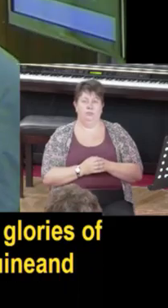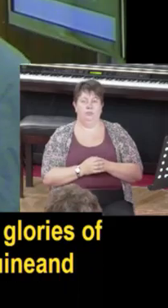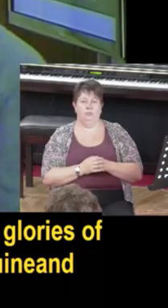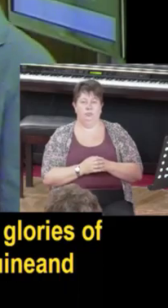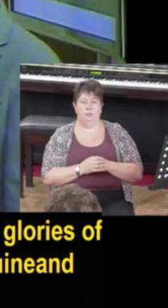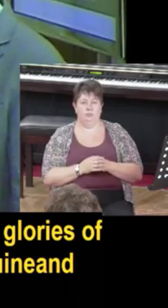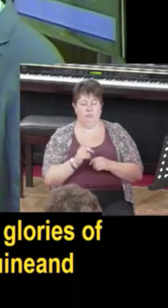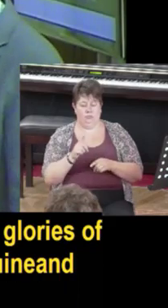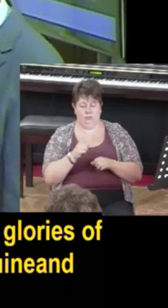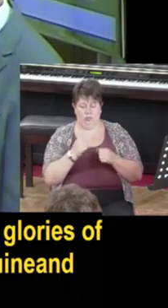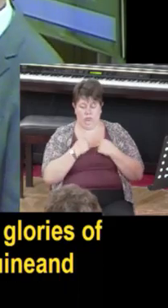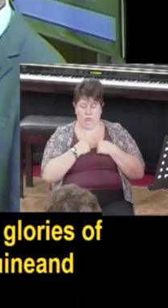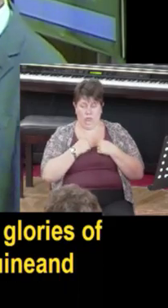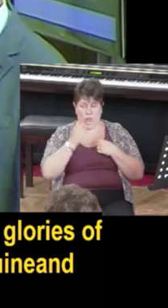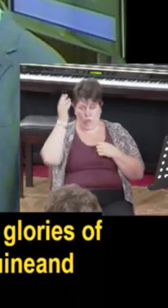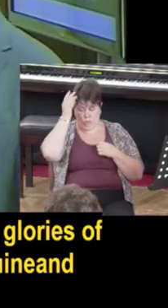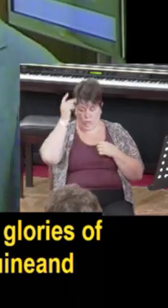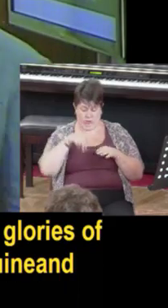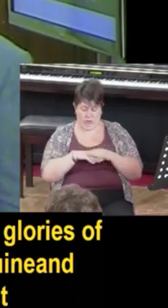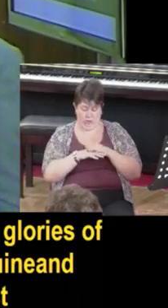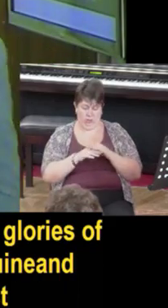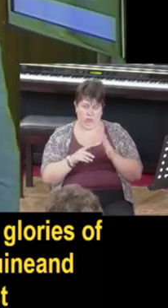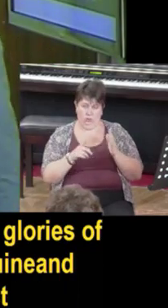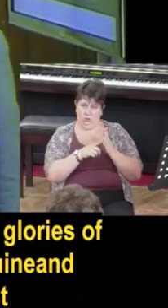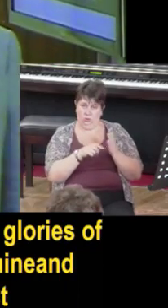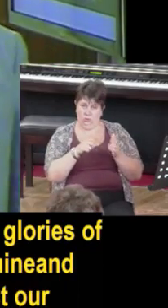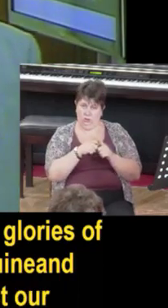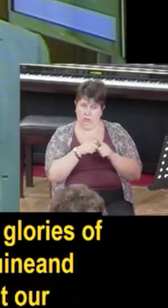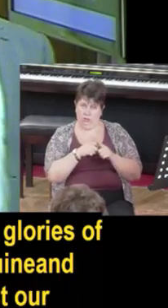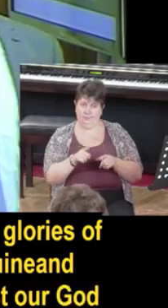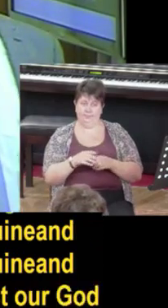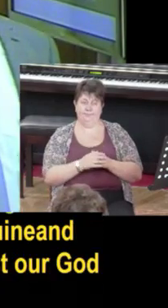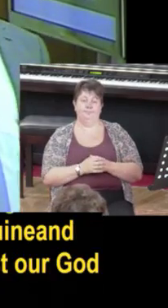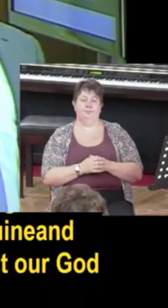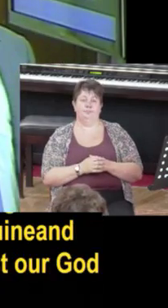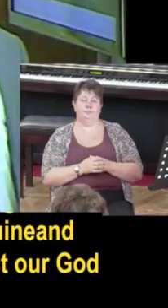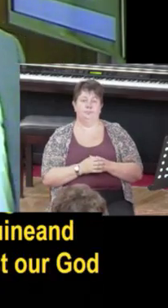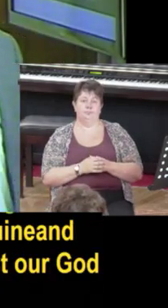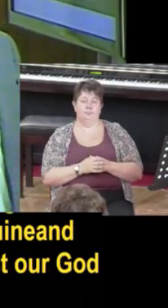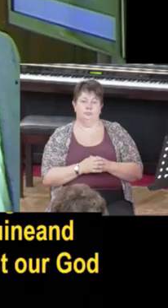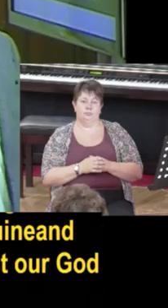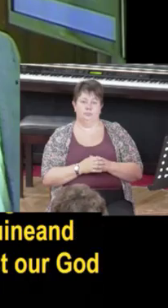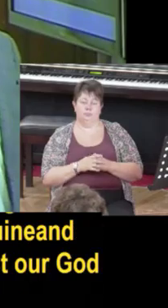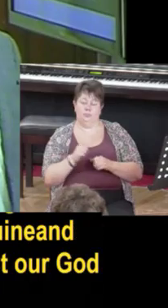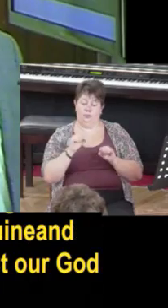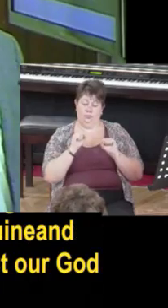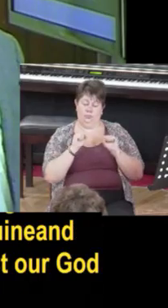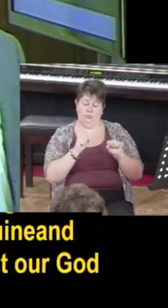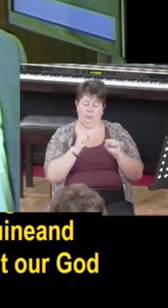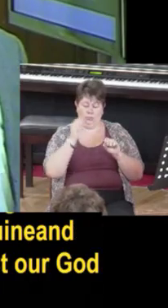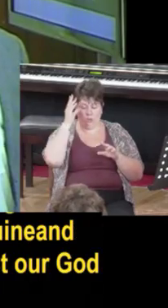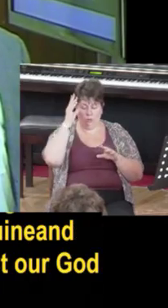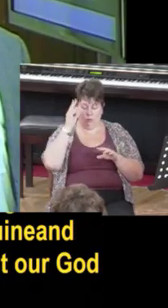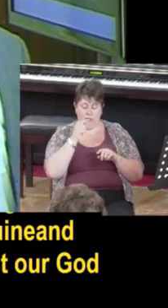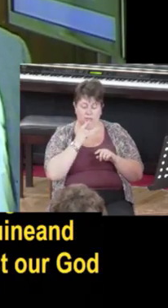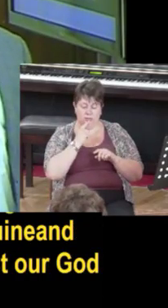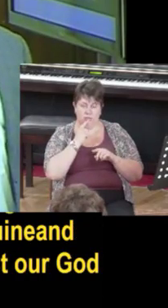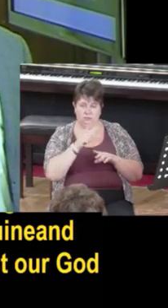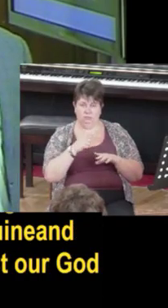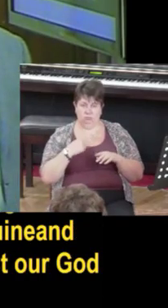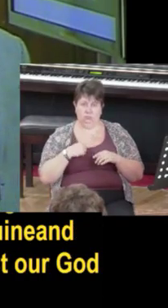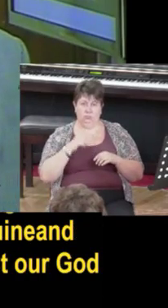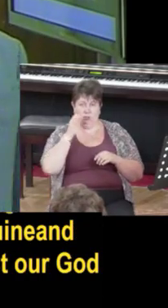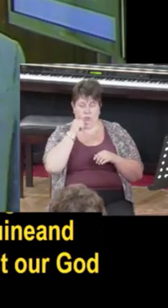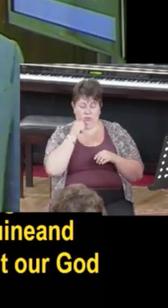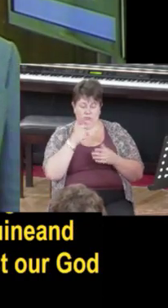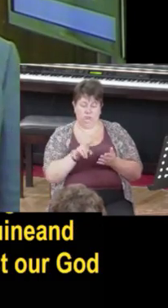the sovereign in our land, and yet she, by her own words, is willing to